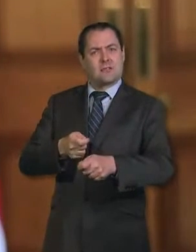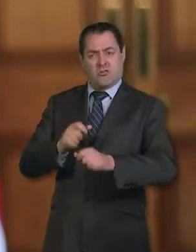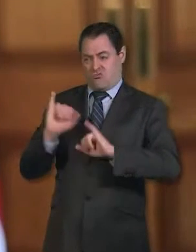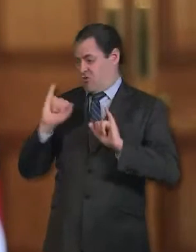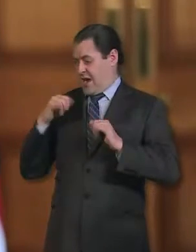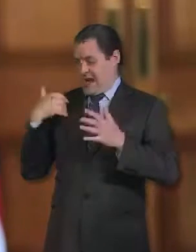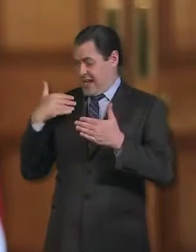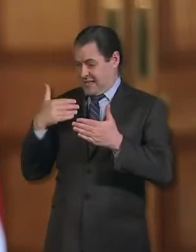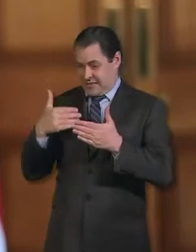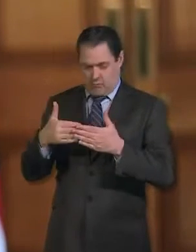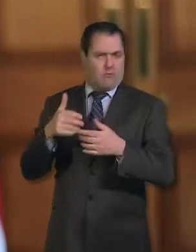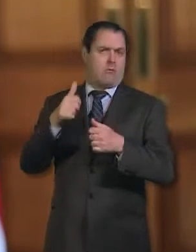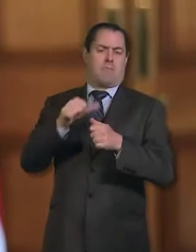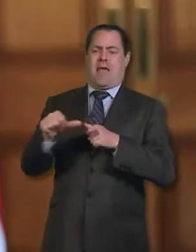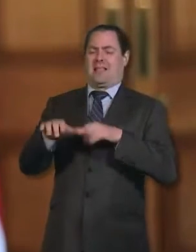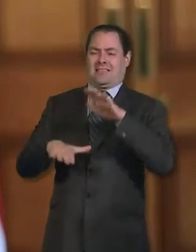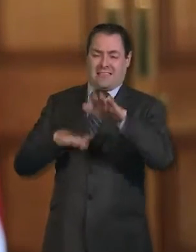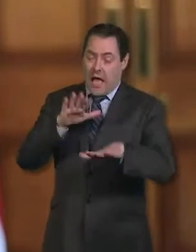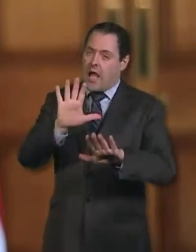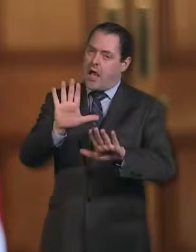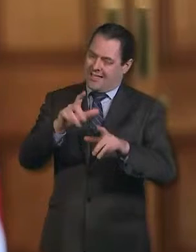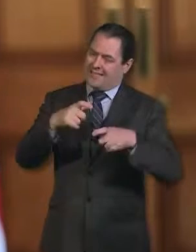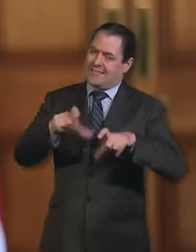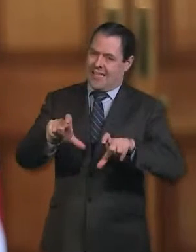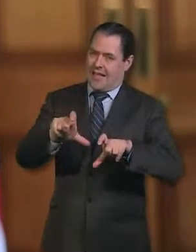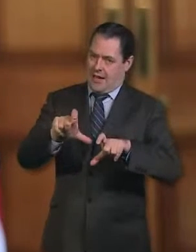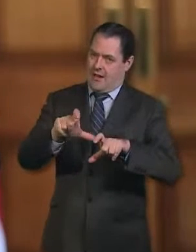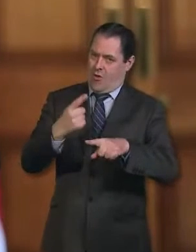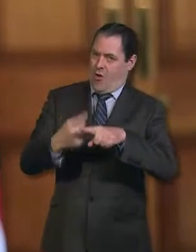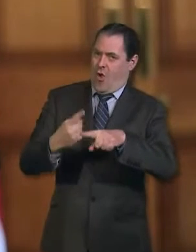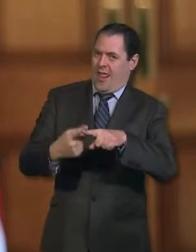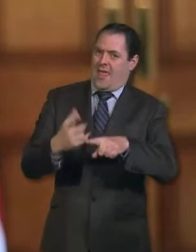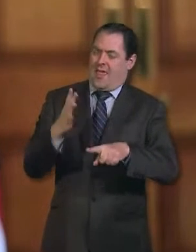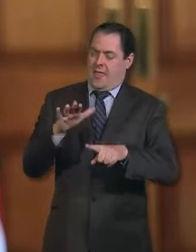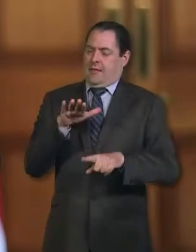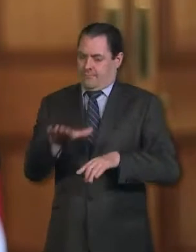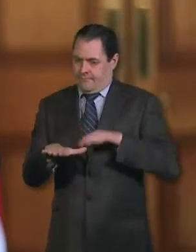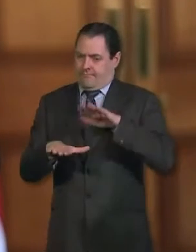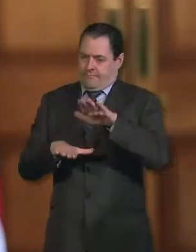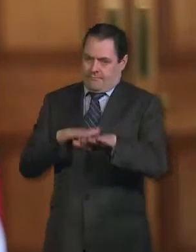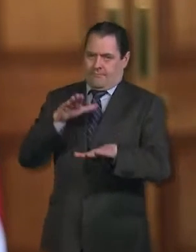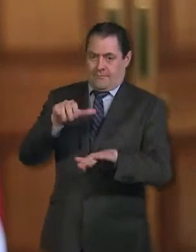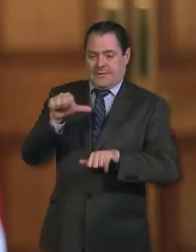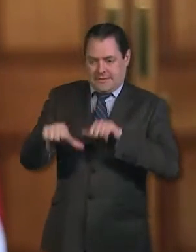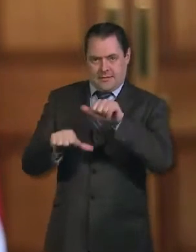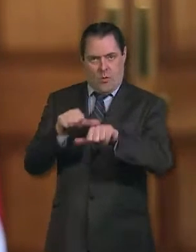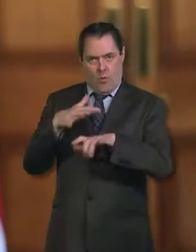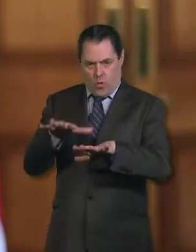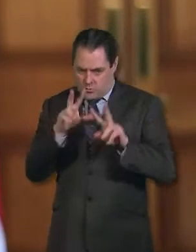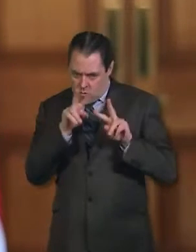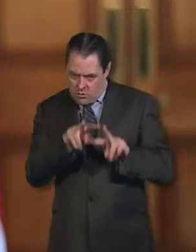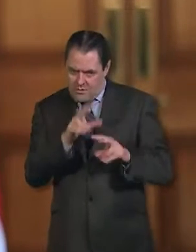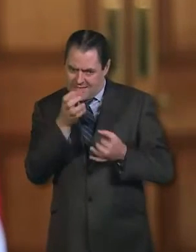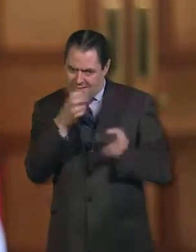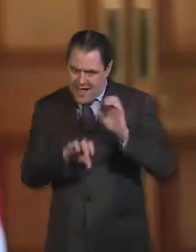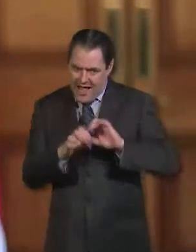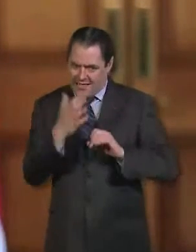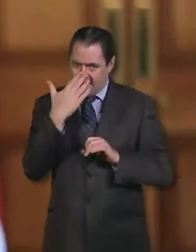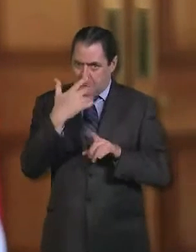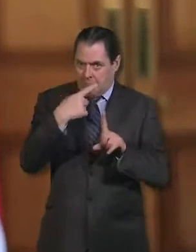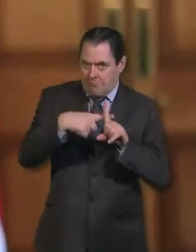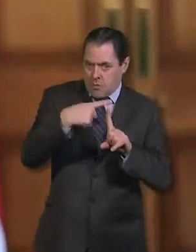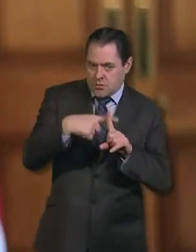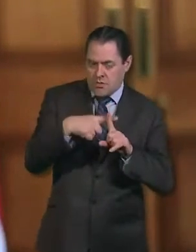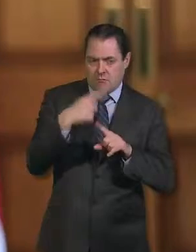steps, but we're determined to support the science and back the projects that show promise. I'd like to thank the NHS,